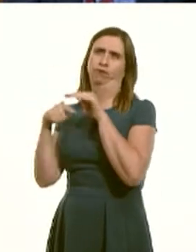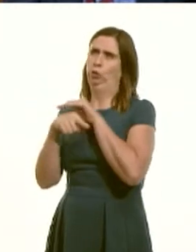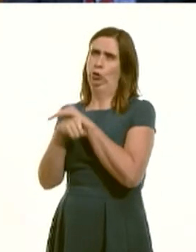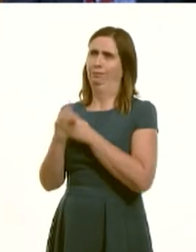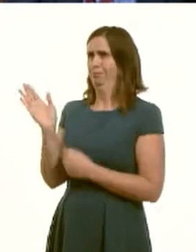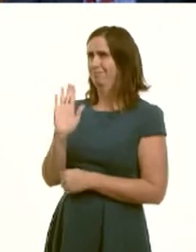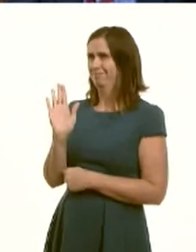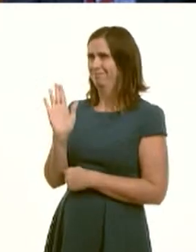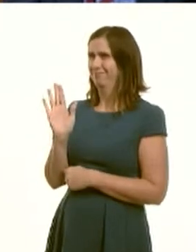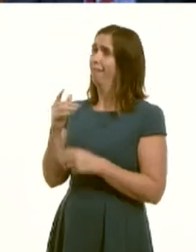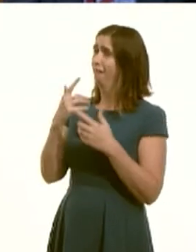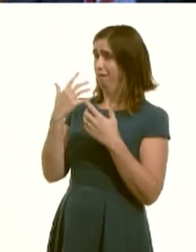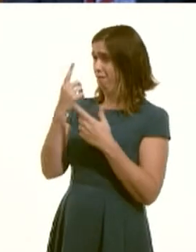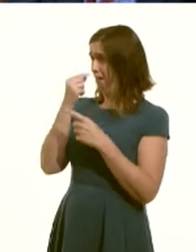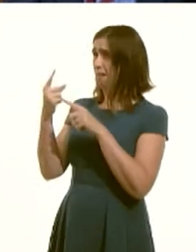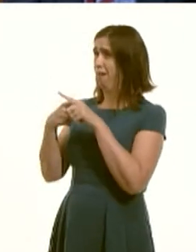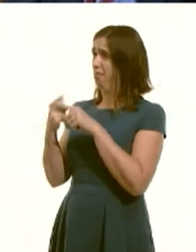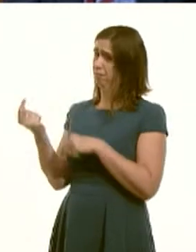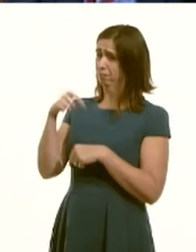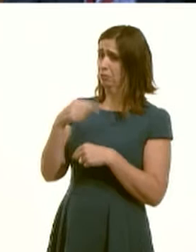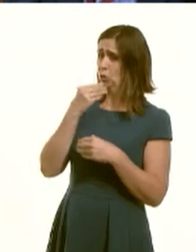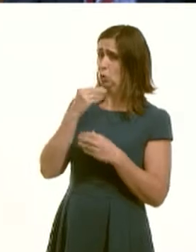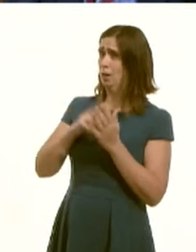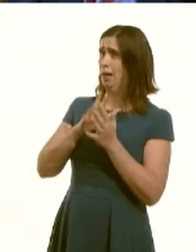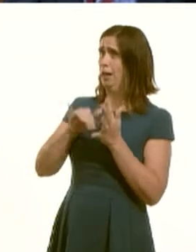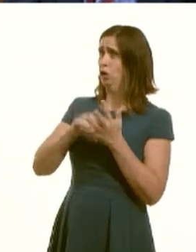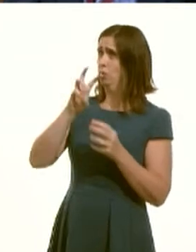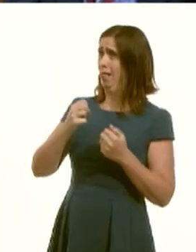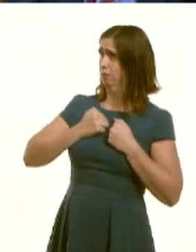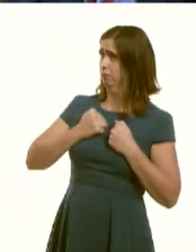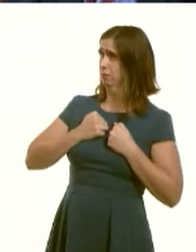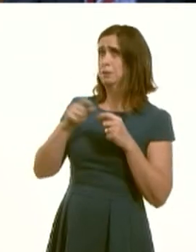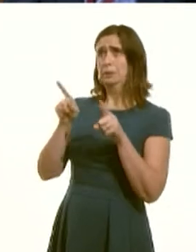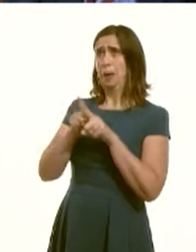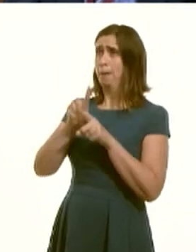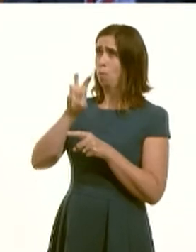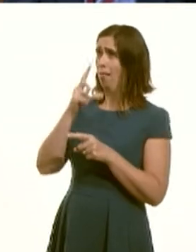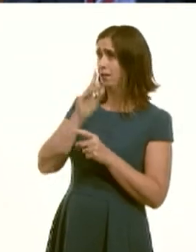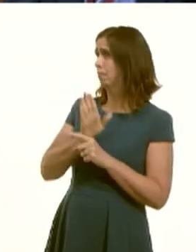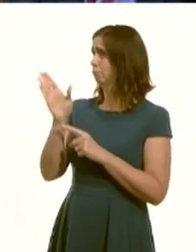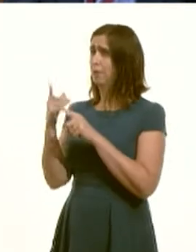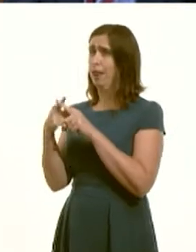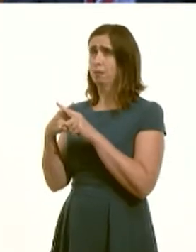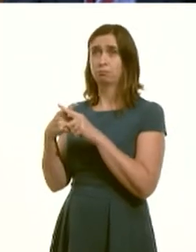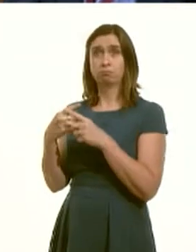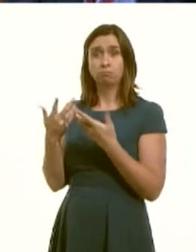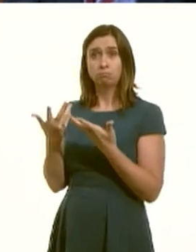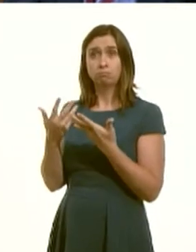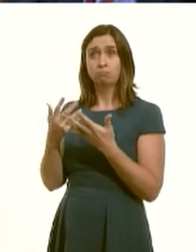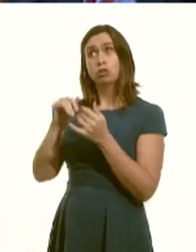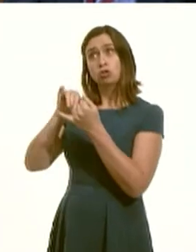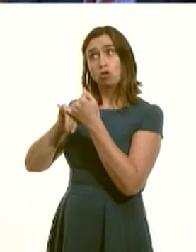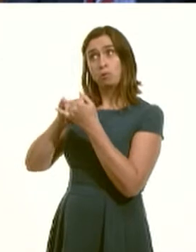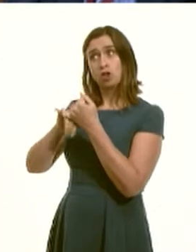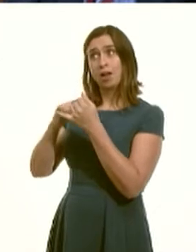the health service in England, as there are people who use the health service in Wales who come from England. And I certainly hope that any changes, now that Shropshire, of course, have